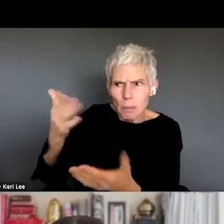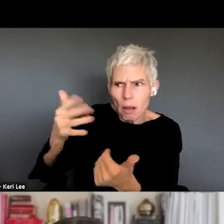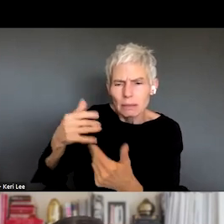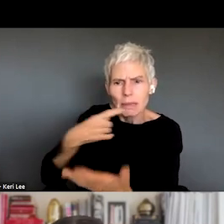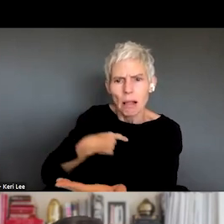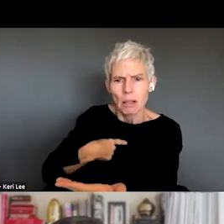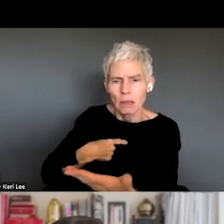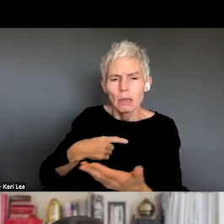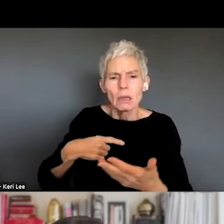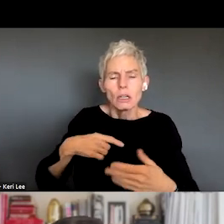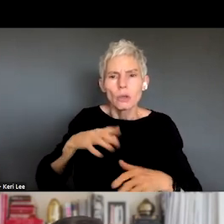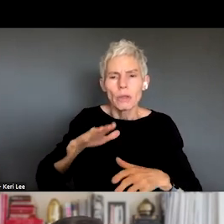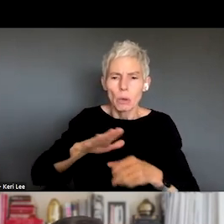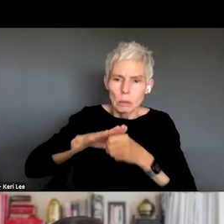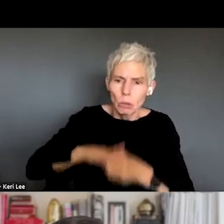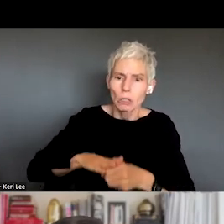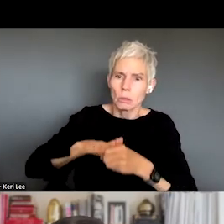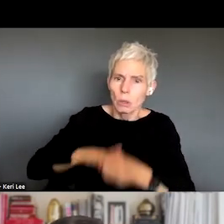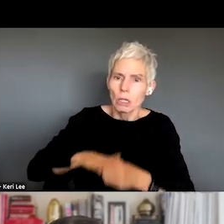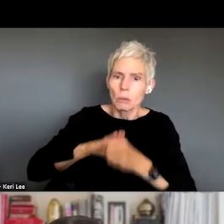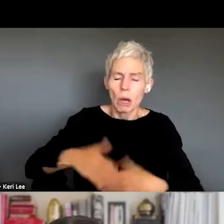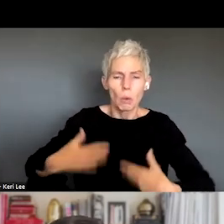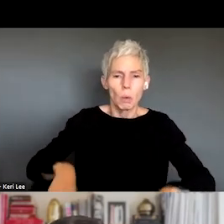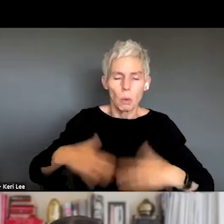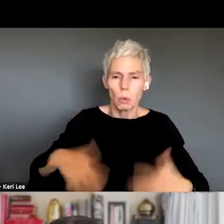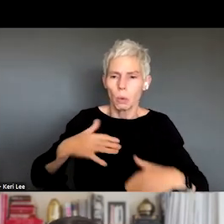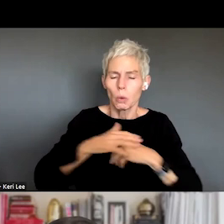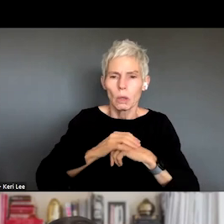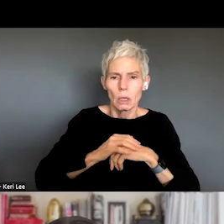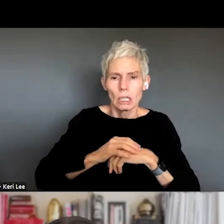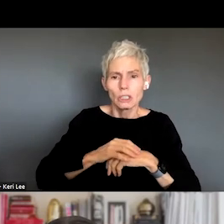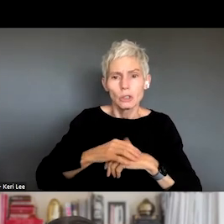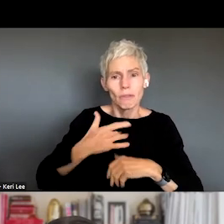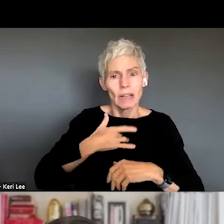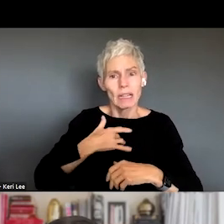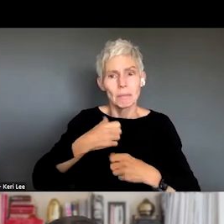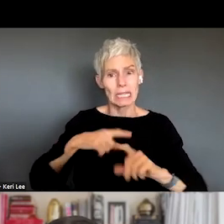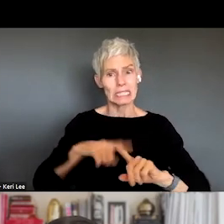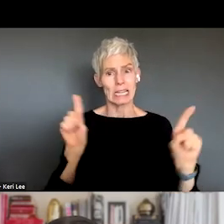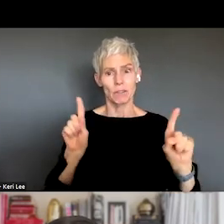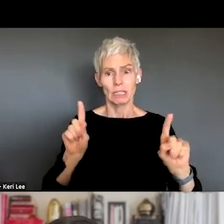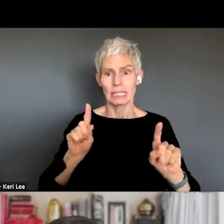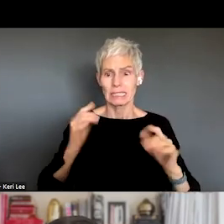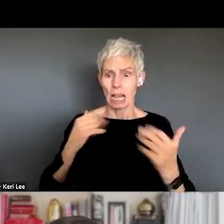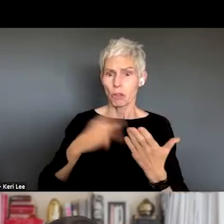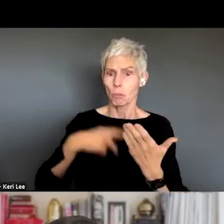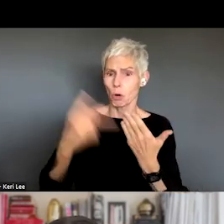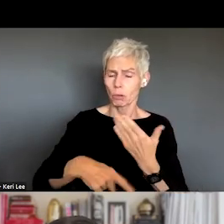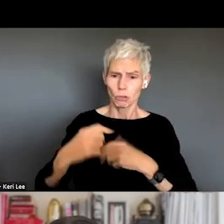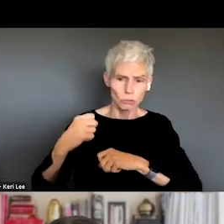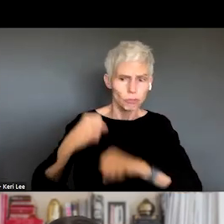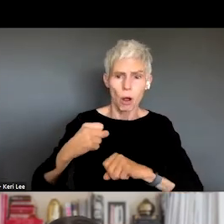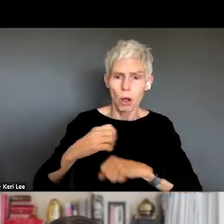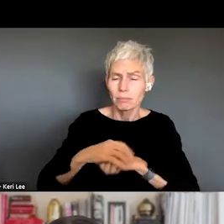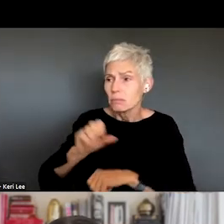moments of applied pressure, do you feel like it made a significant difference in making the program resilient?